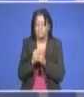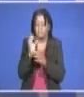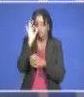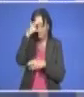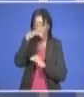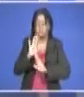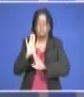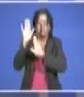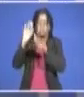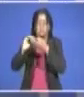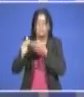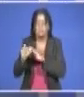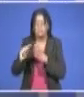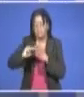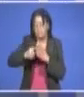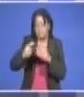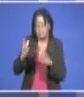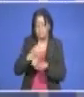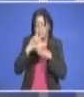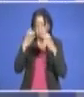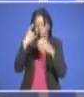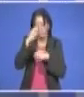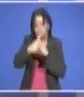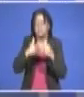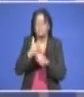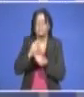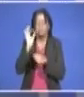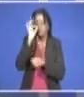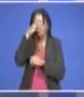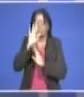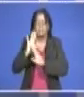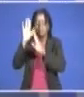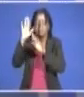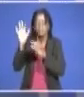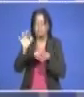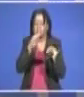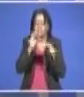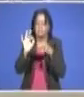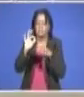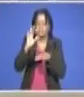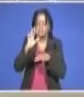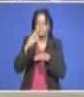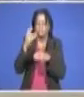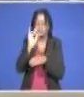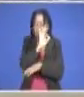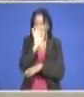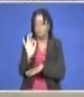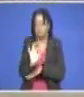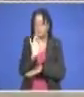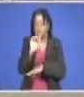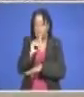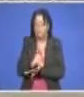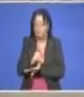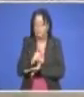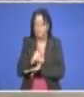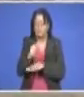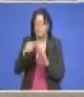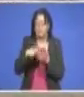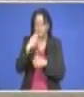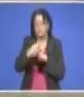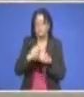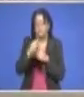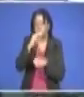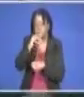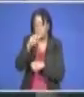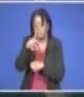Foxhill community kicked off celebrations for the annual Foxhill Festival on the Foxhill Parade Grounds Friday night. And this year, the Member of Parliament for